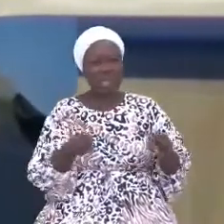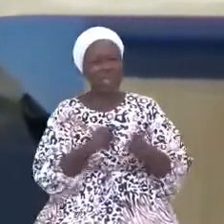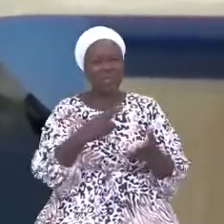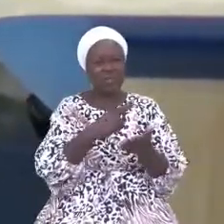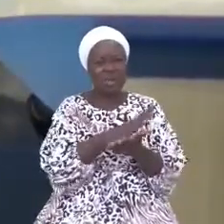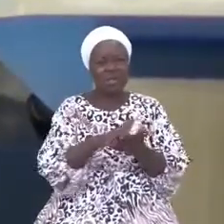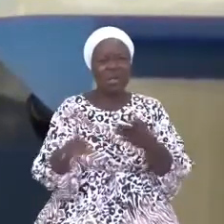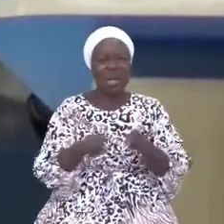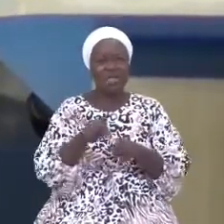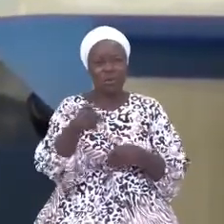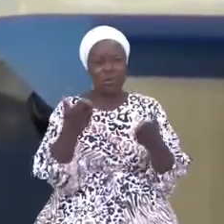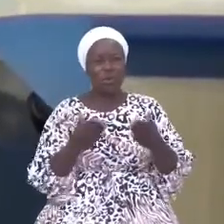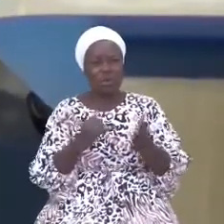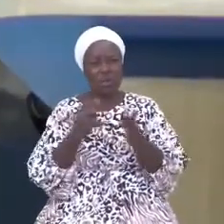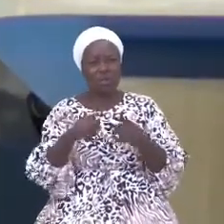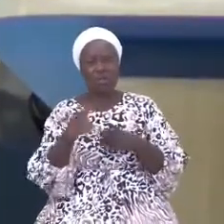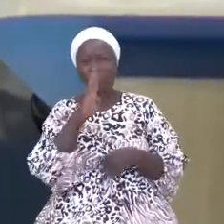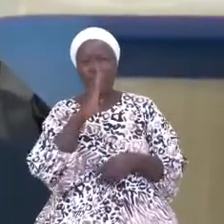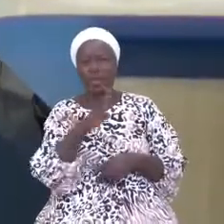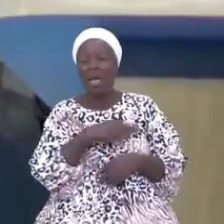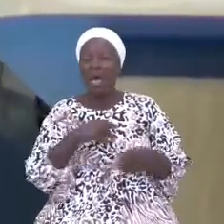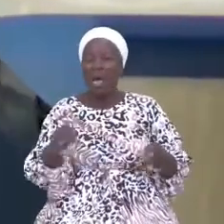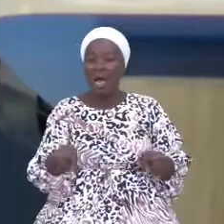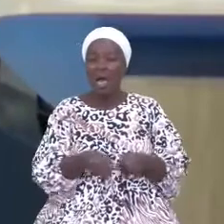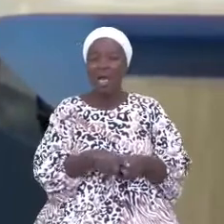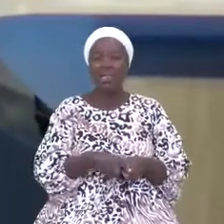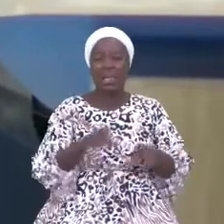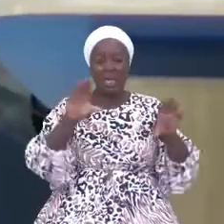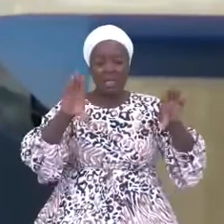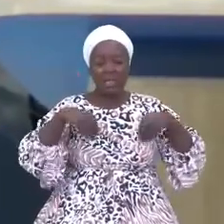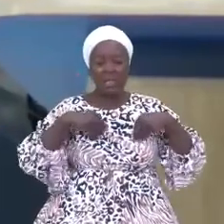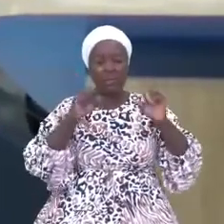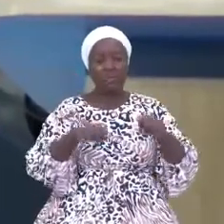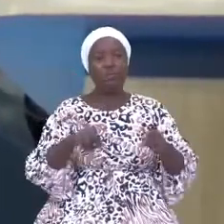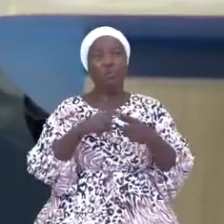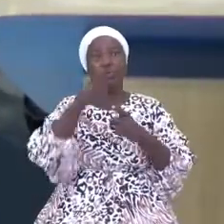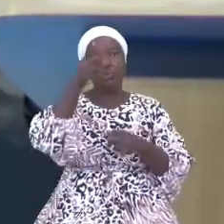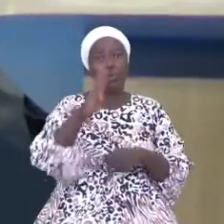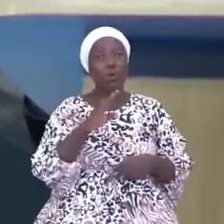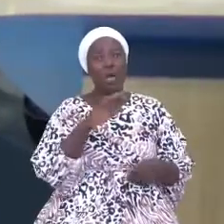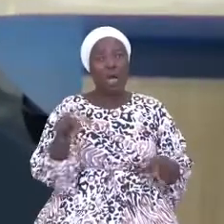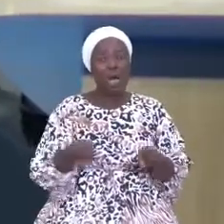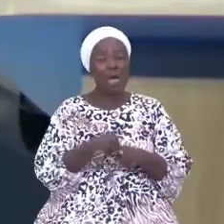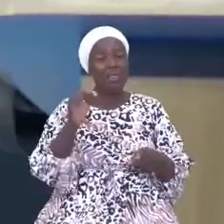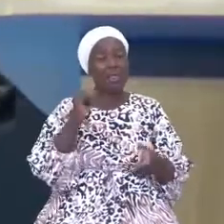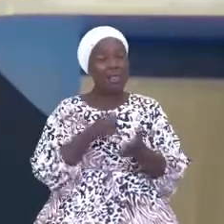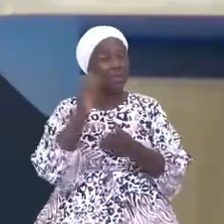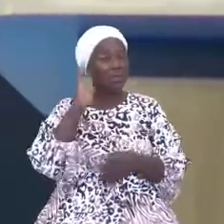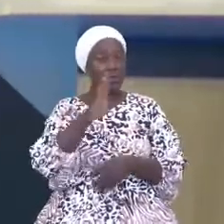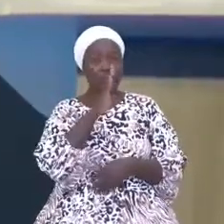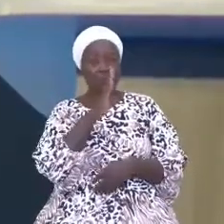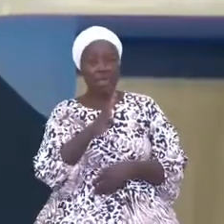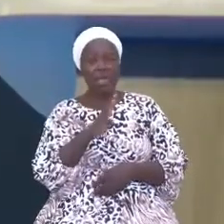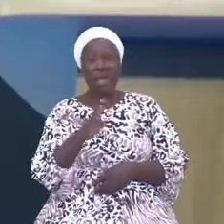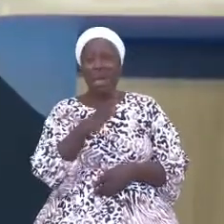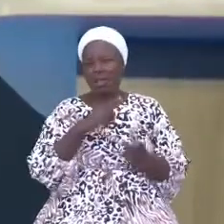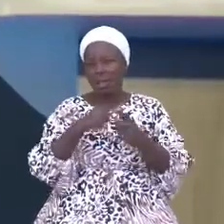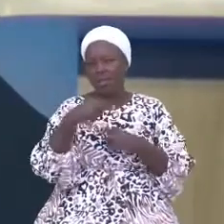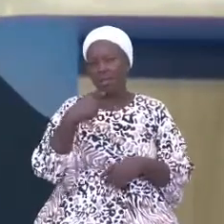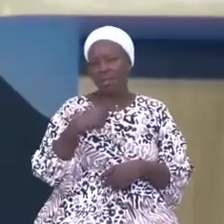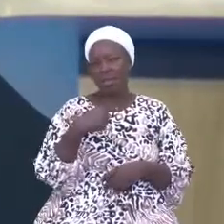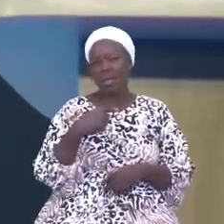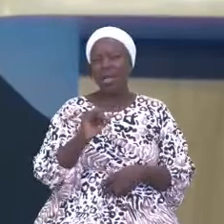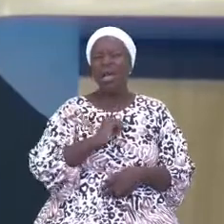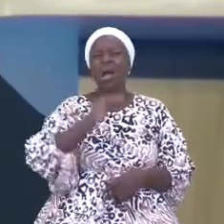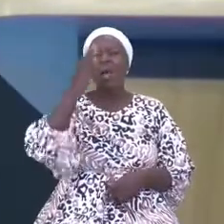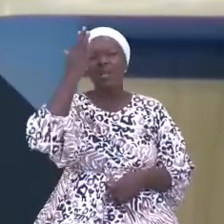it ought to be, as acceptable to God as it ought to be. And you say, I